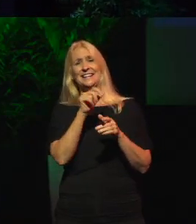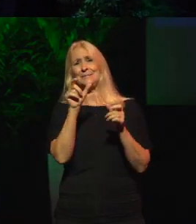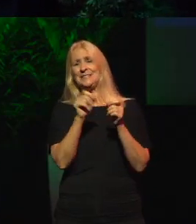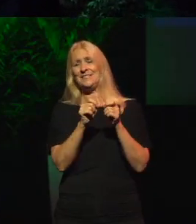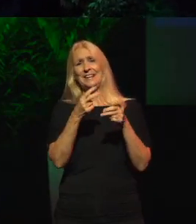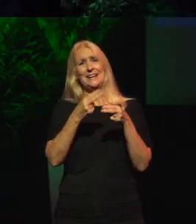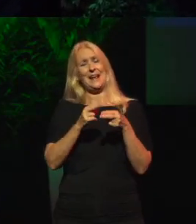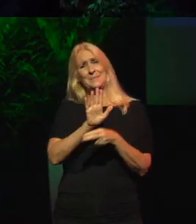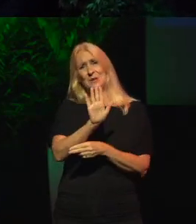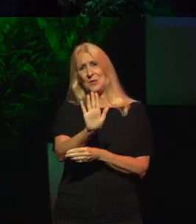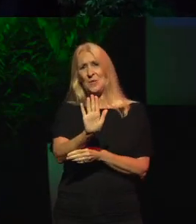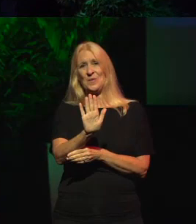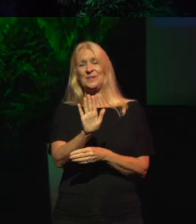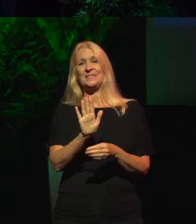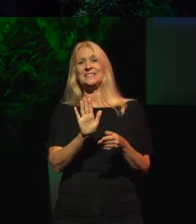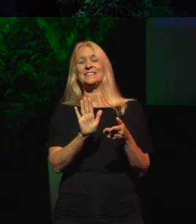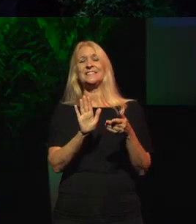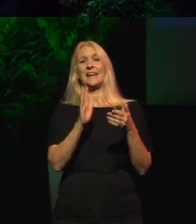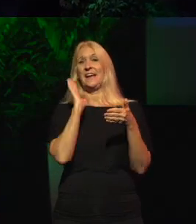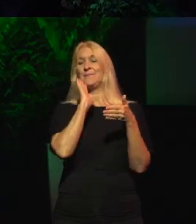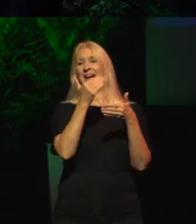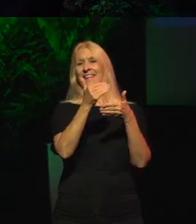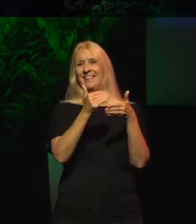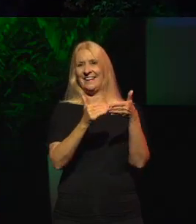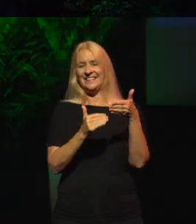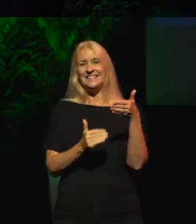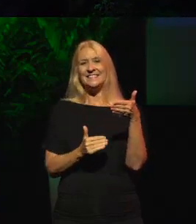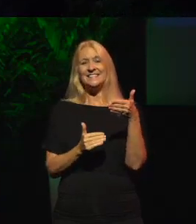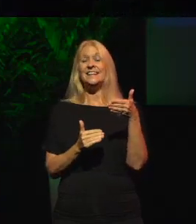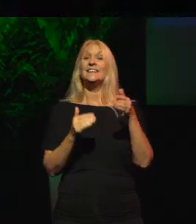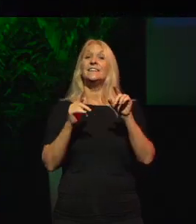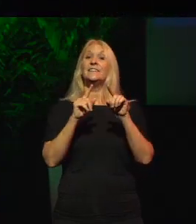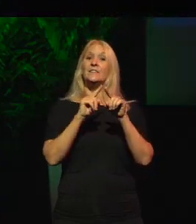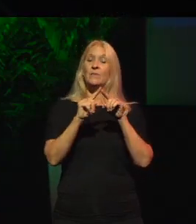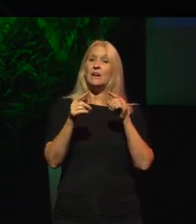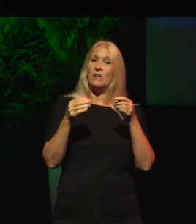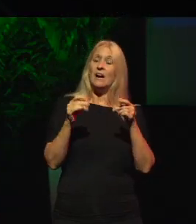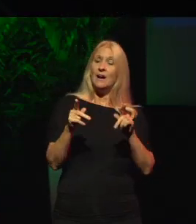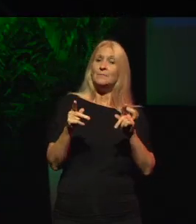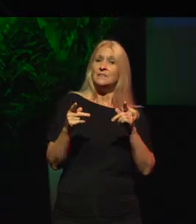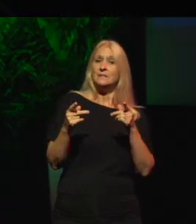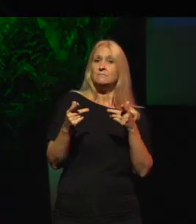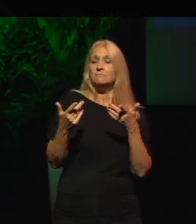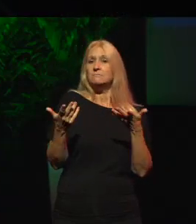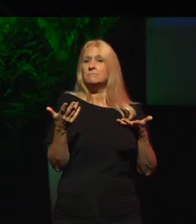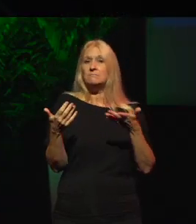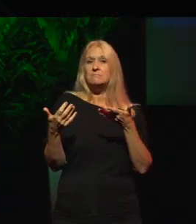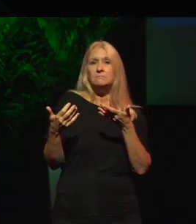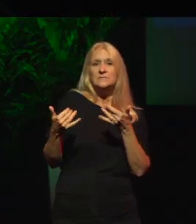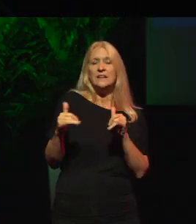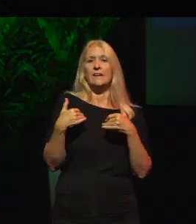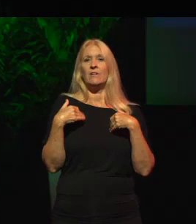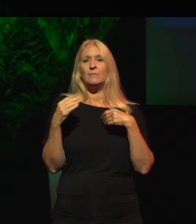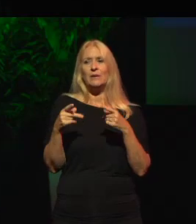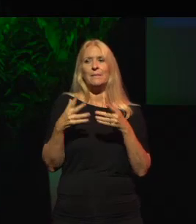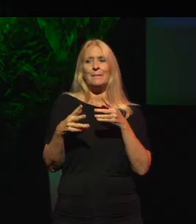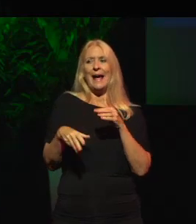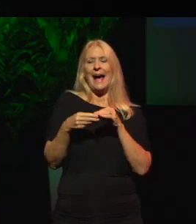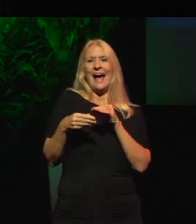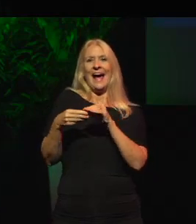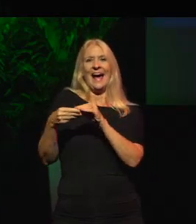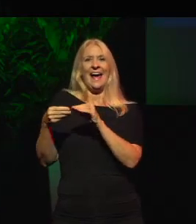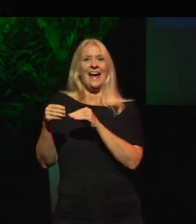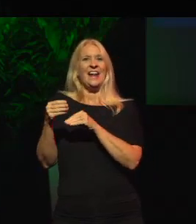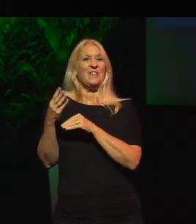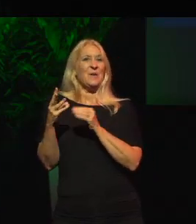specifically name one of yours in the list that I had presented. But if the opportunity still presents itself, I may still mention a few more highlights in the